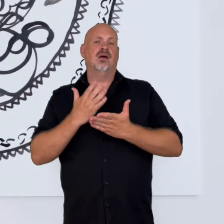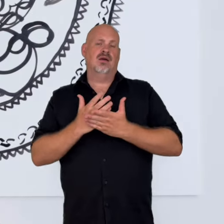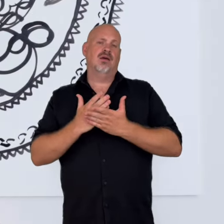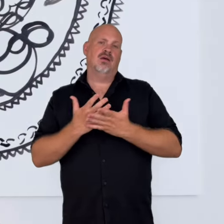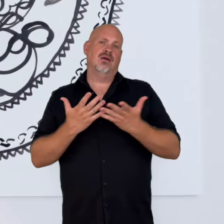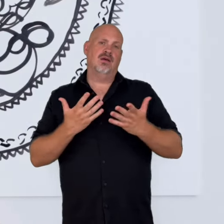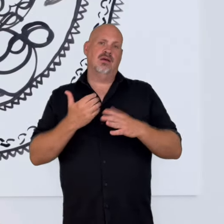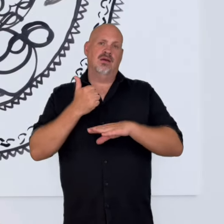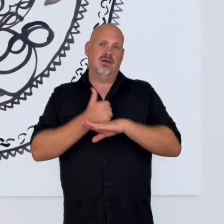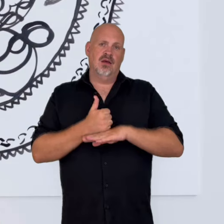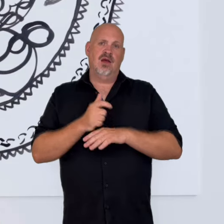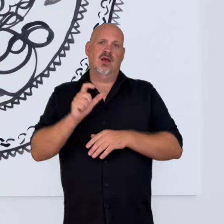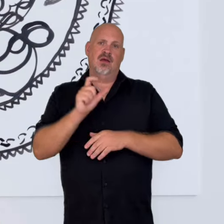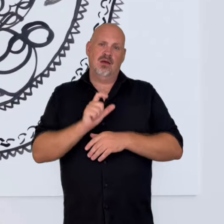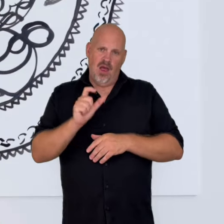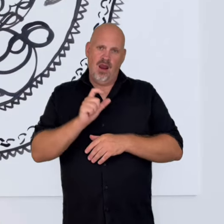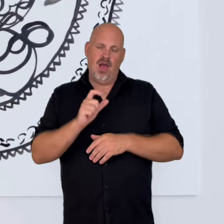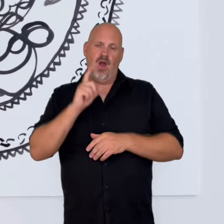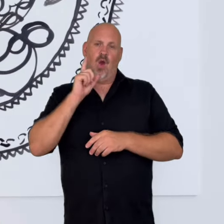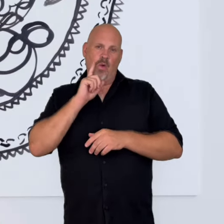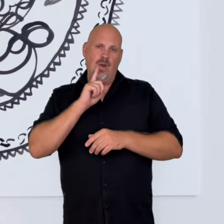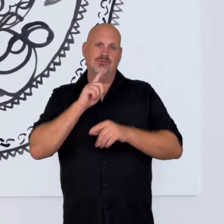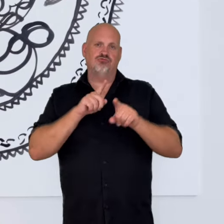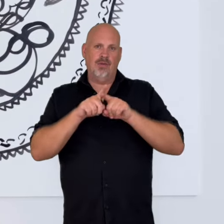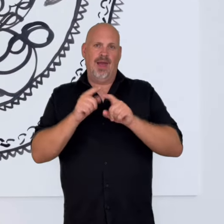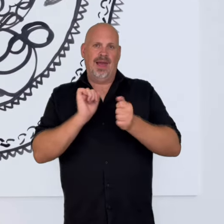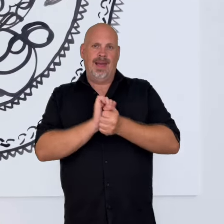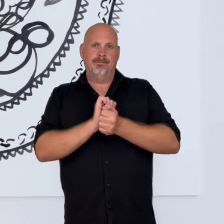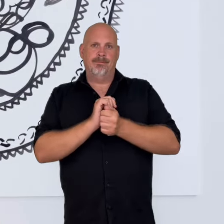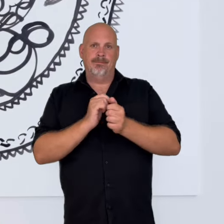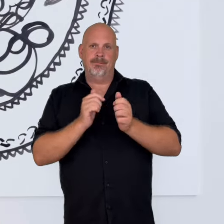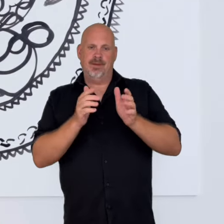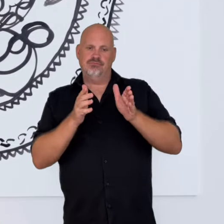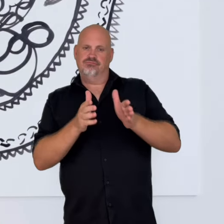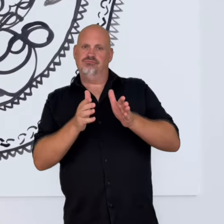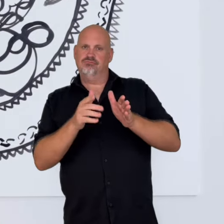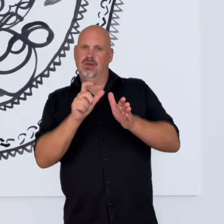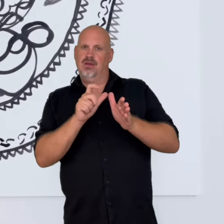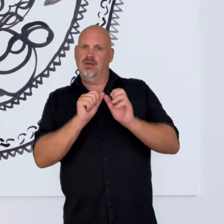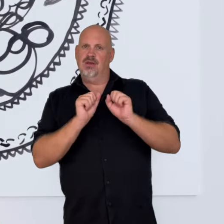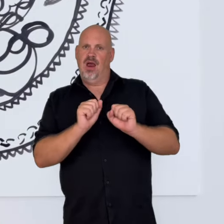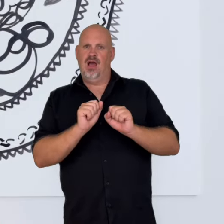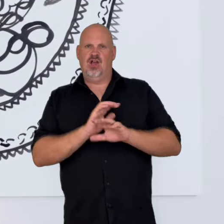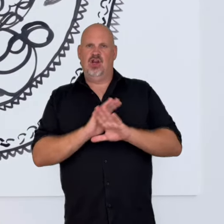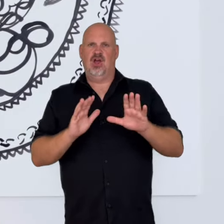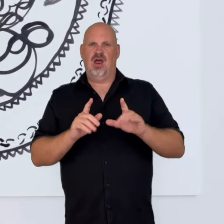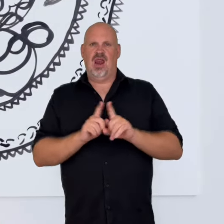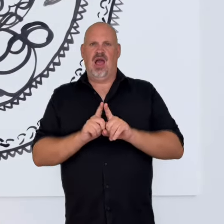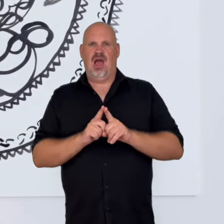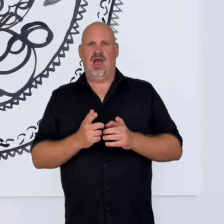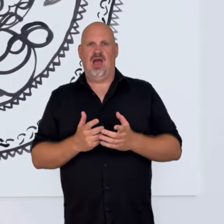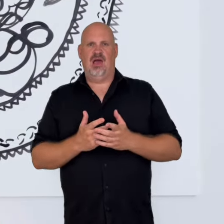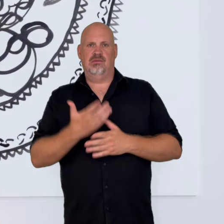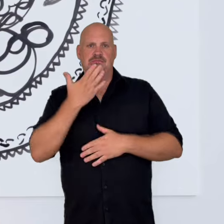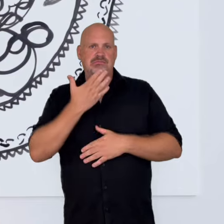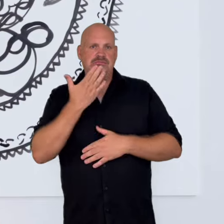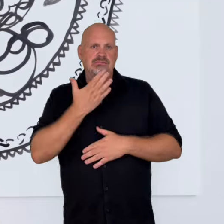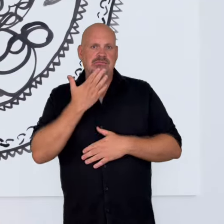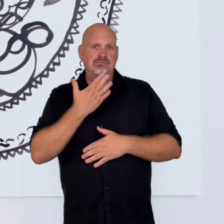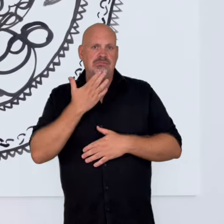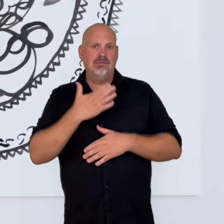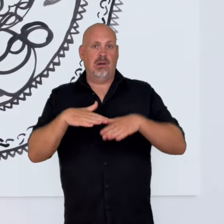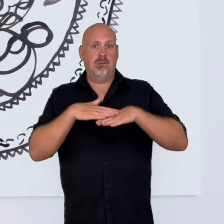pattern vocabulary together. And that's the nice thing about doing a drawing like this, is that I think, you know, different abilities